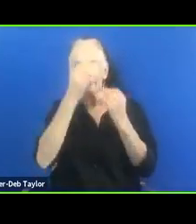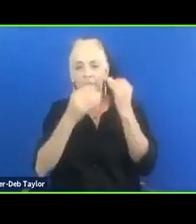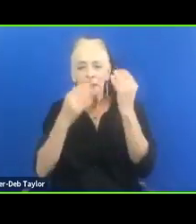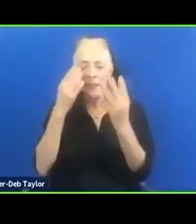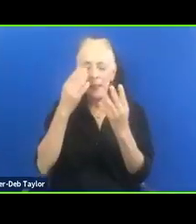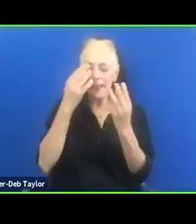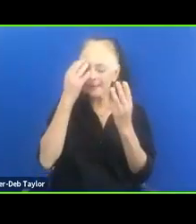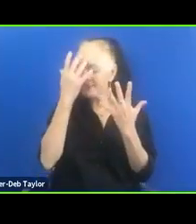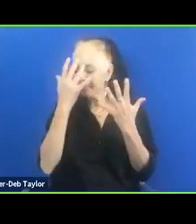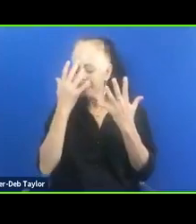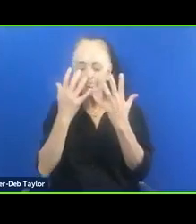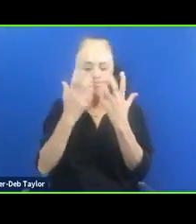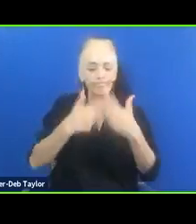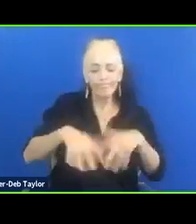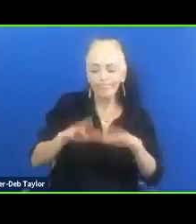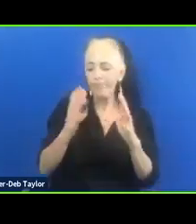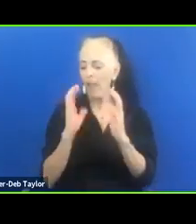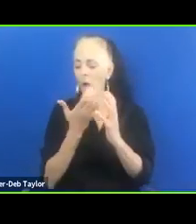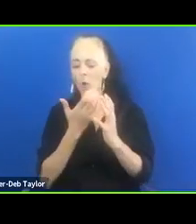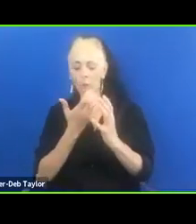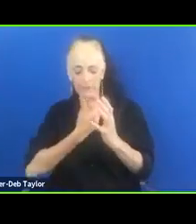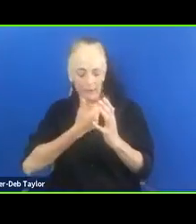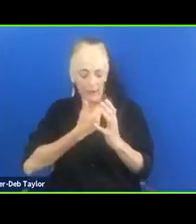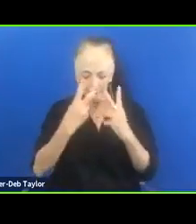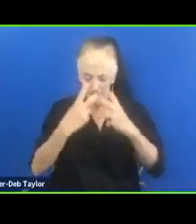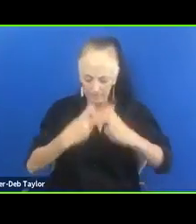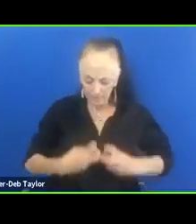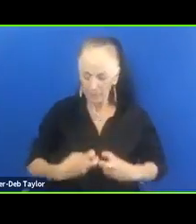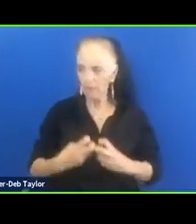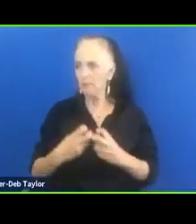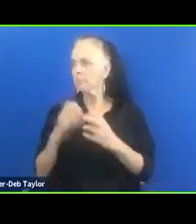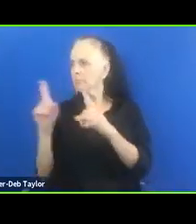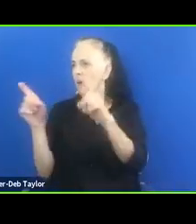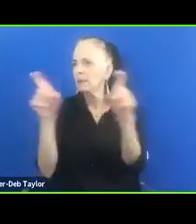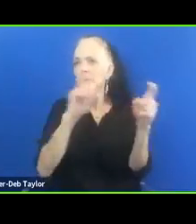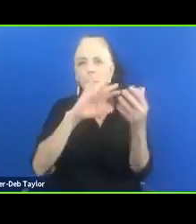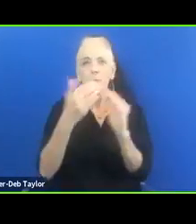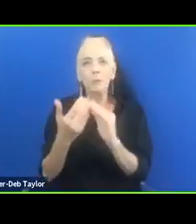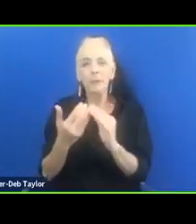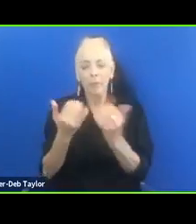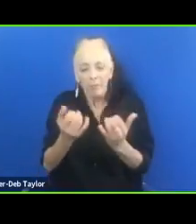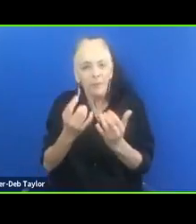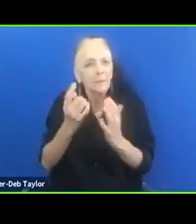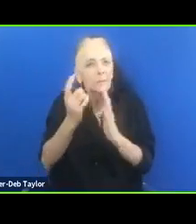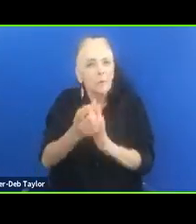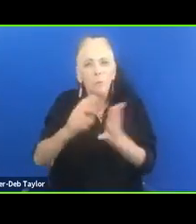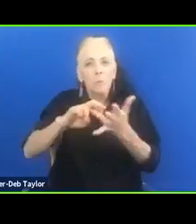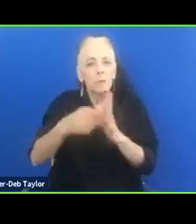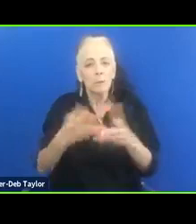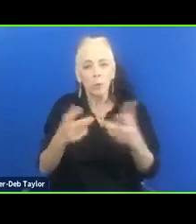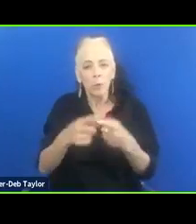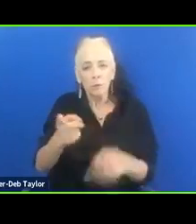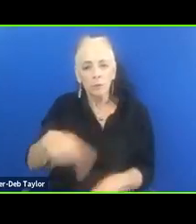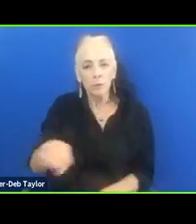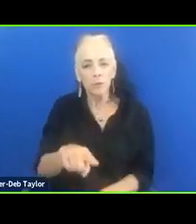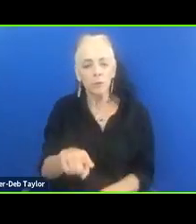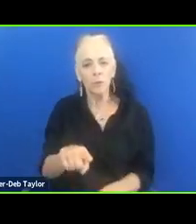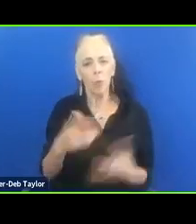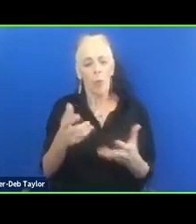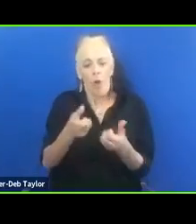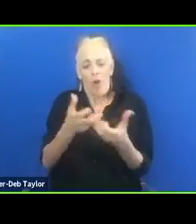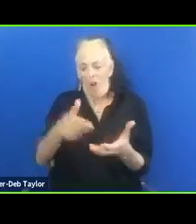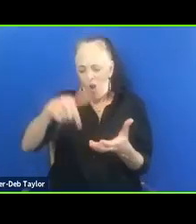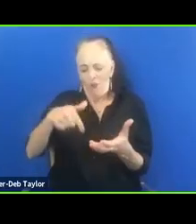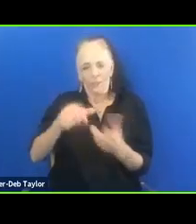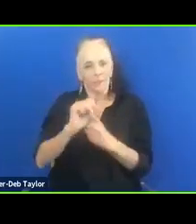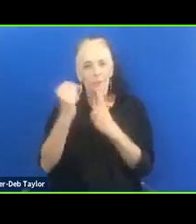asking ourselves and our community, what does this moment mean for us? What brought us to the circumstances that we're in? What